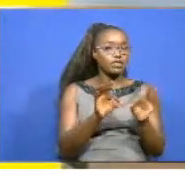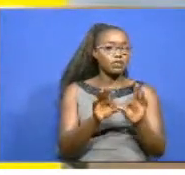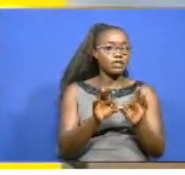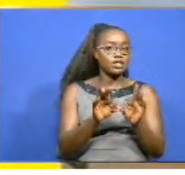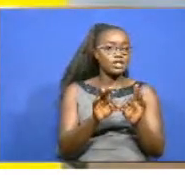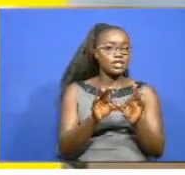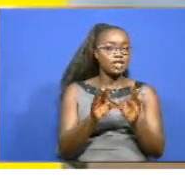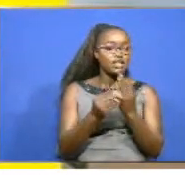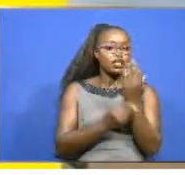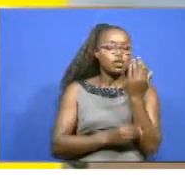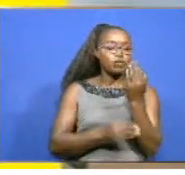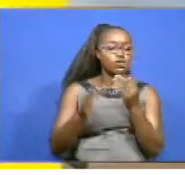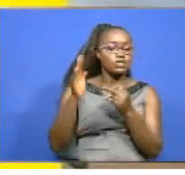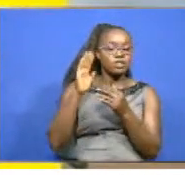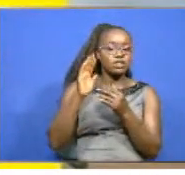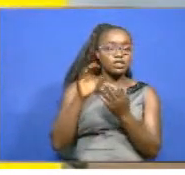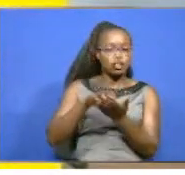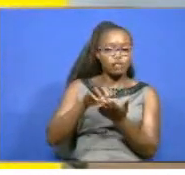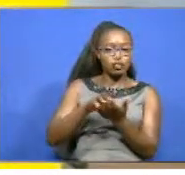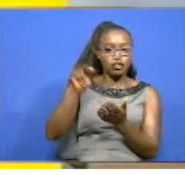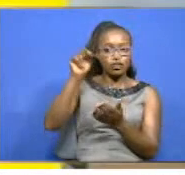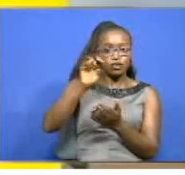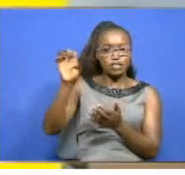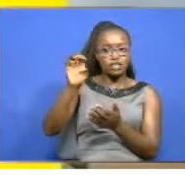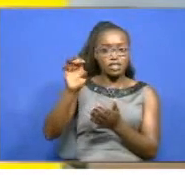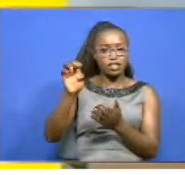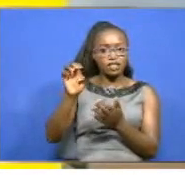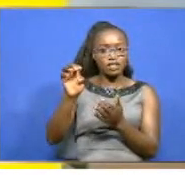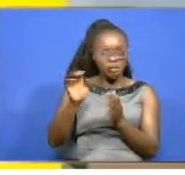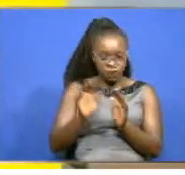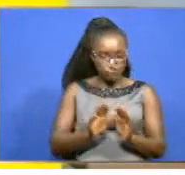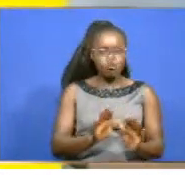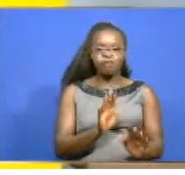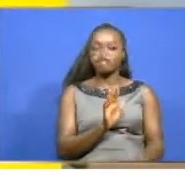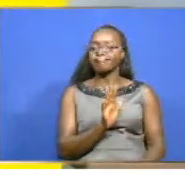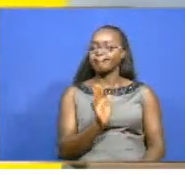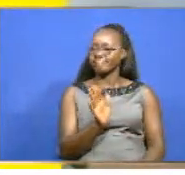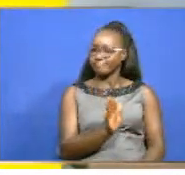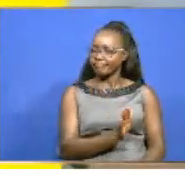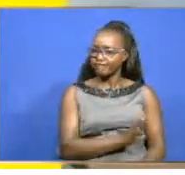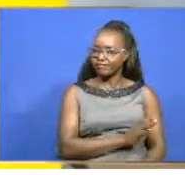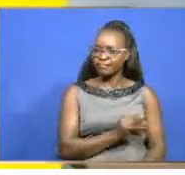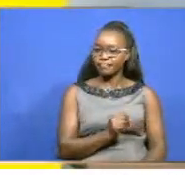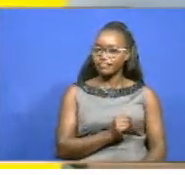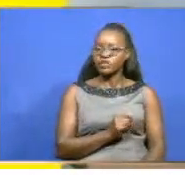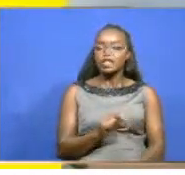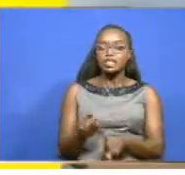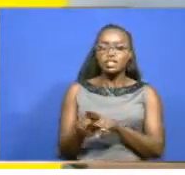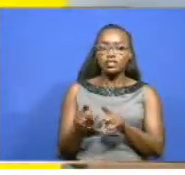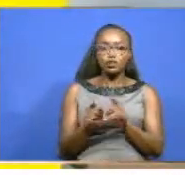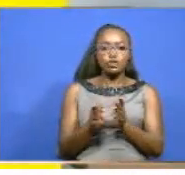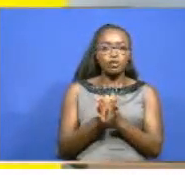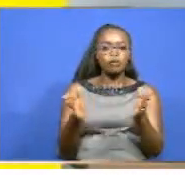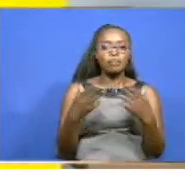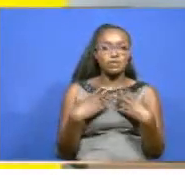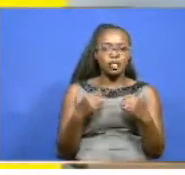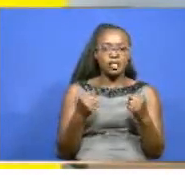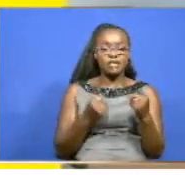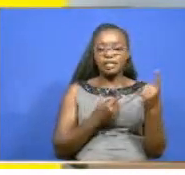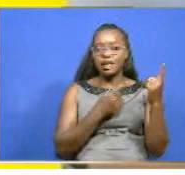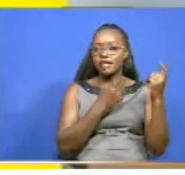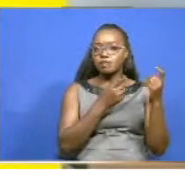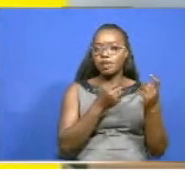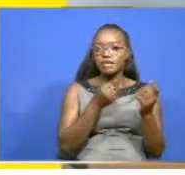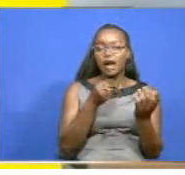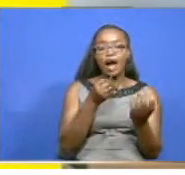insecurity situation in the northeastern region, but for now let's just leave it at that. You're also a public health expert, a medic,